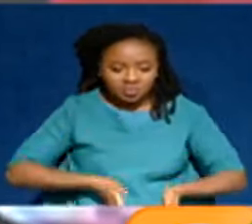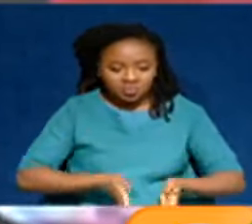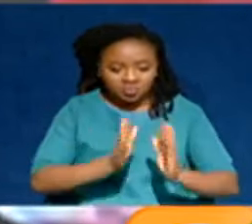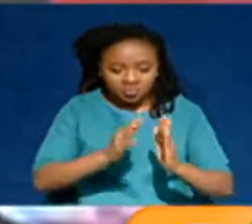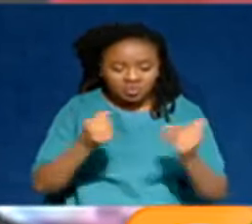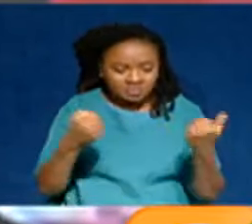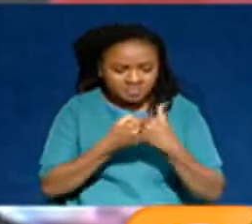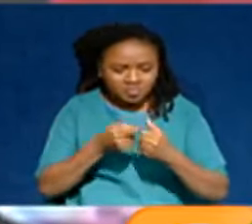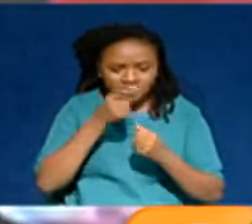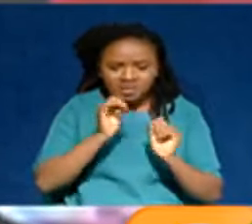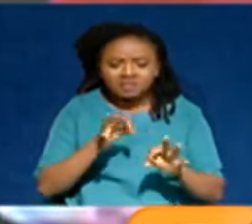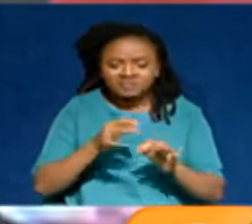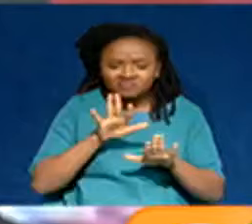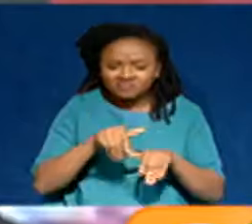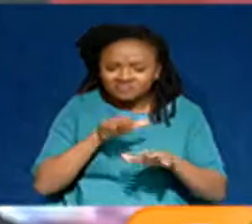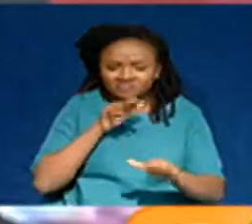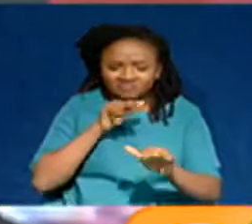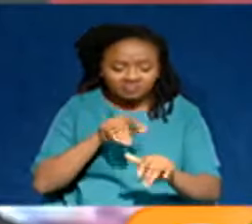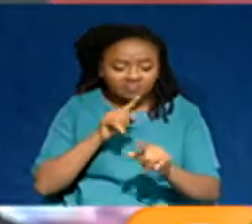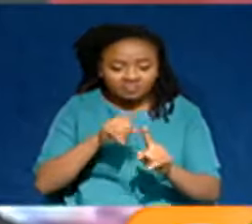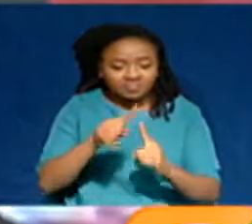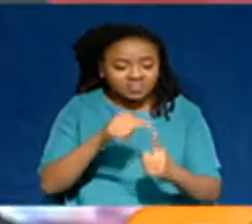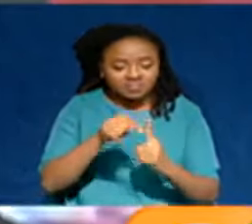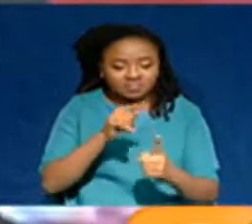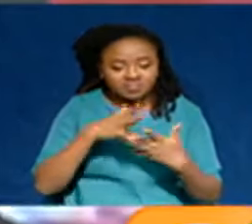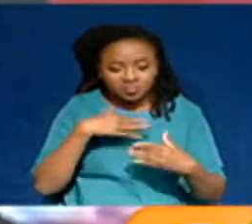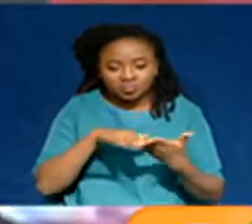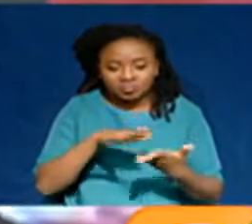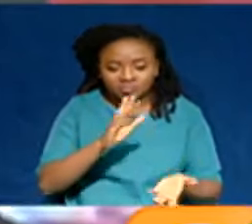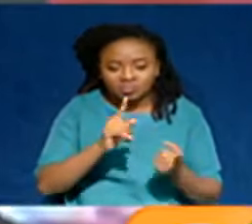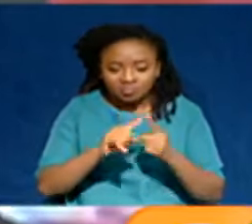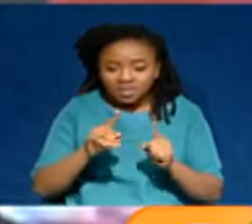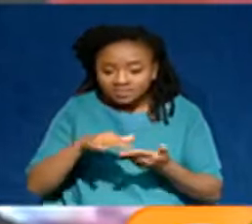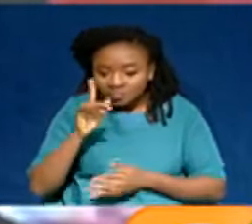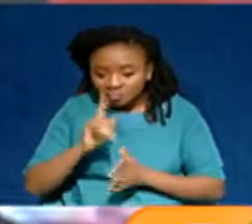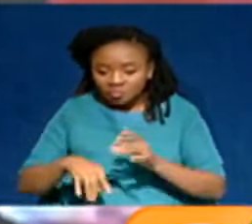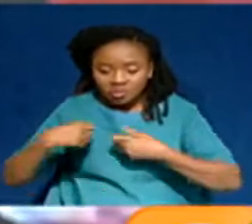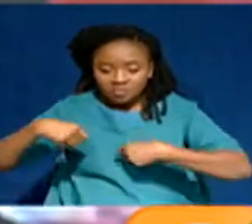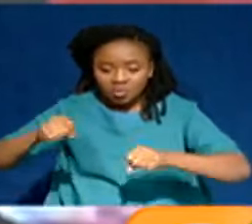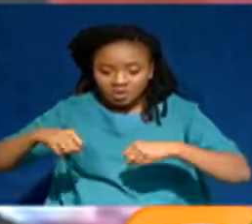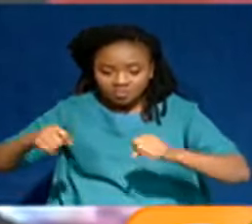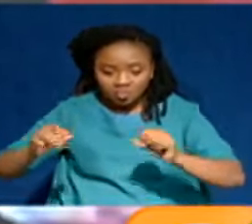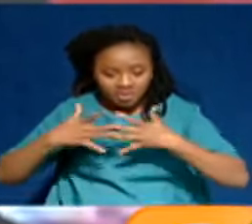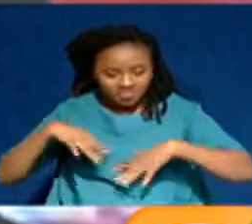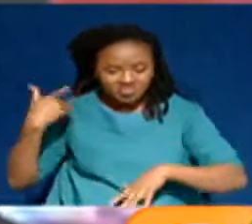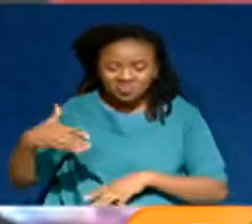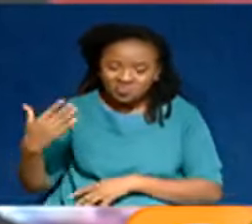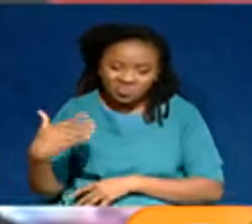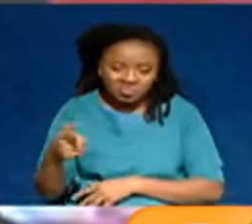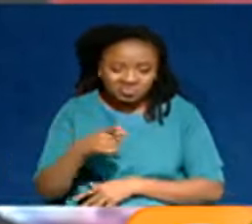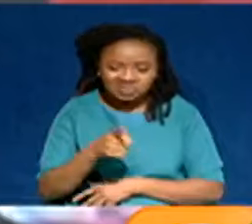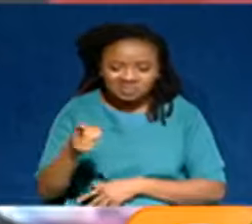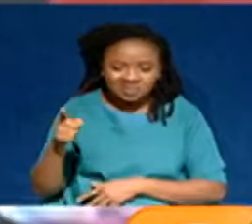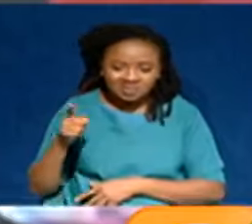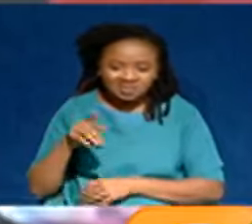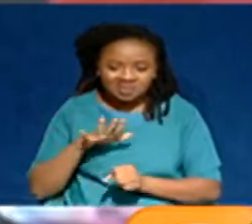highly reported, but the ones that are really killing people most are the motorcyclists, which are always, most of them are